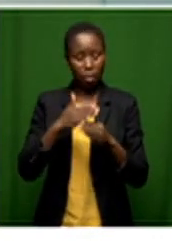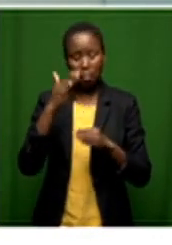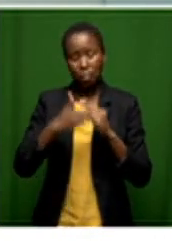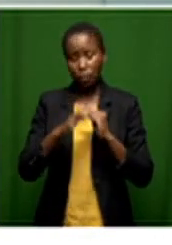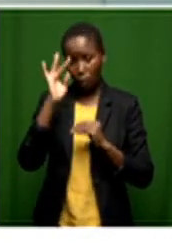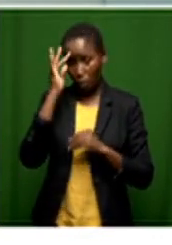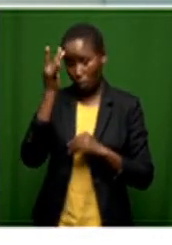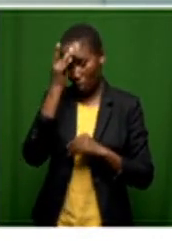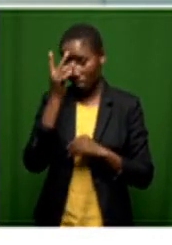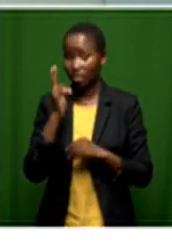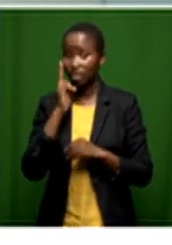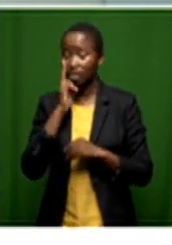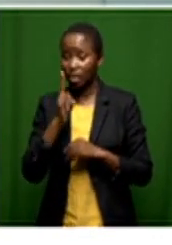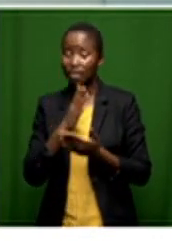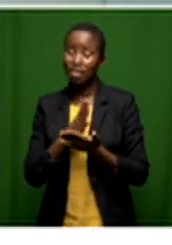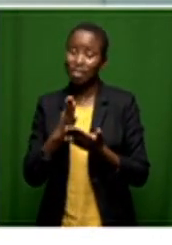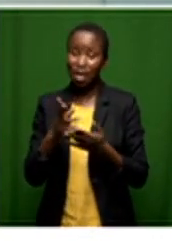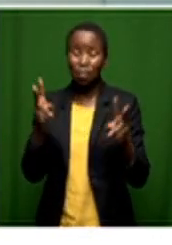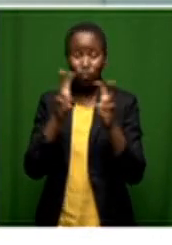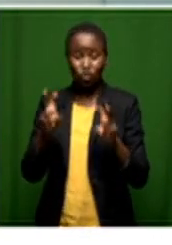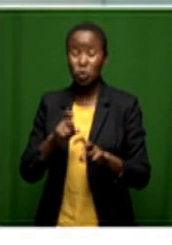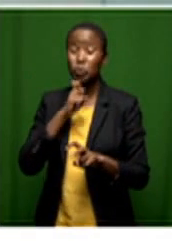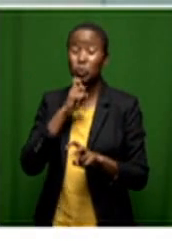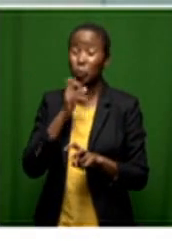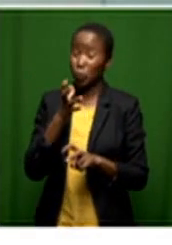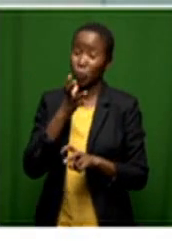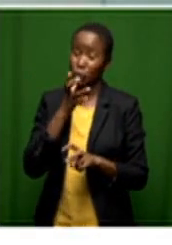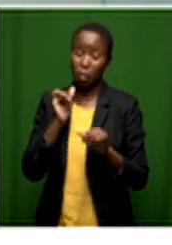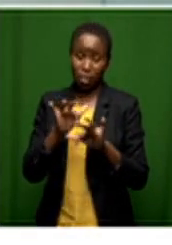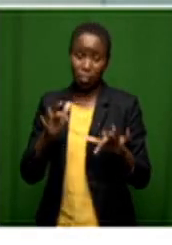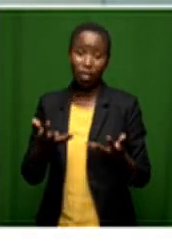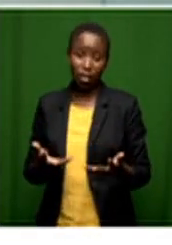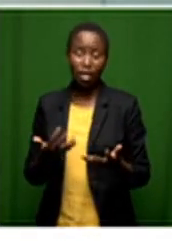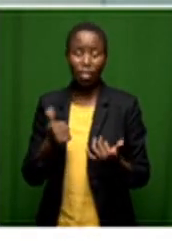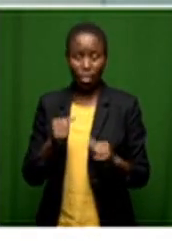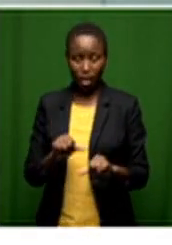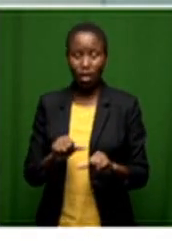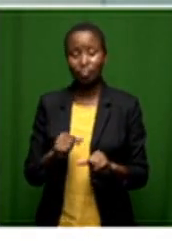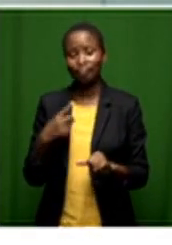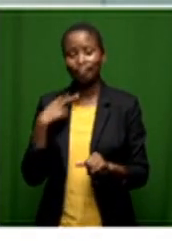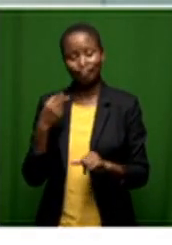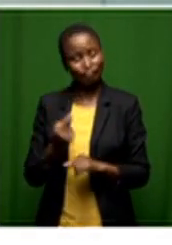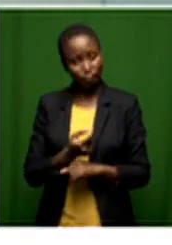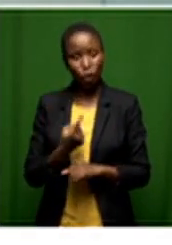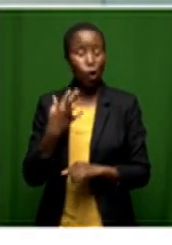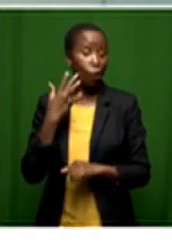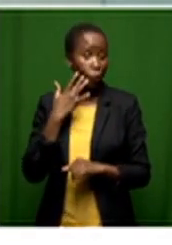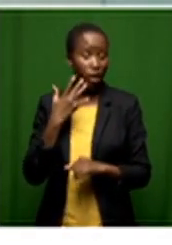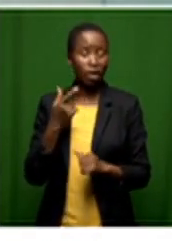some relief on the power system demand for a number of months. And then, unfortunately, when the lockdown